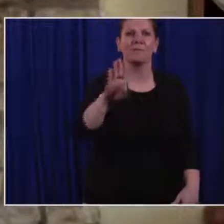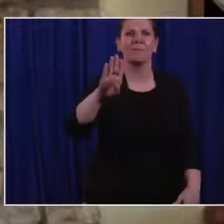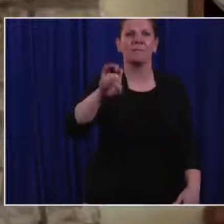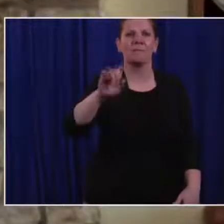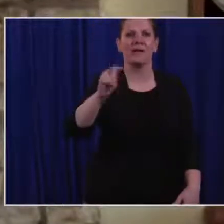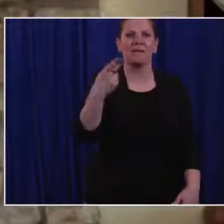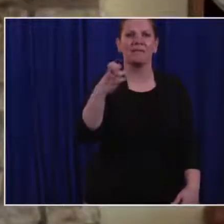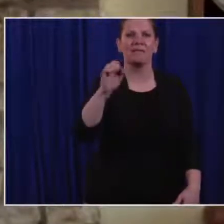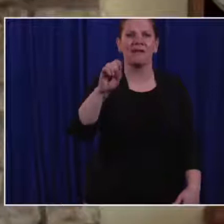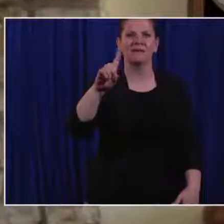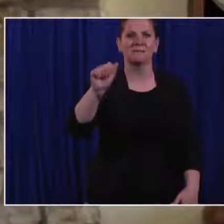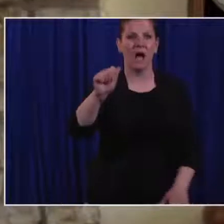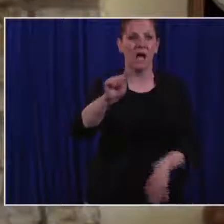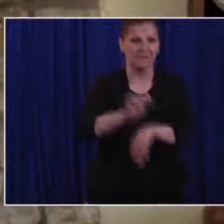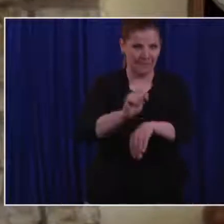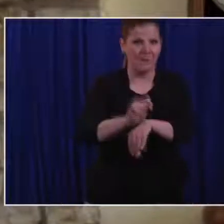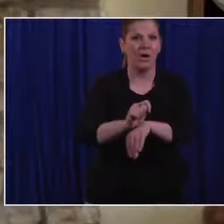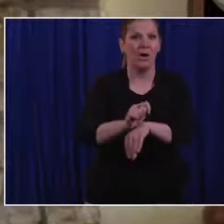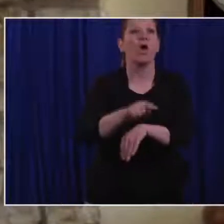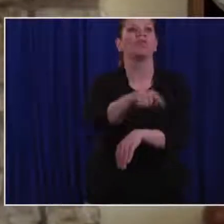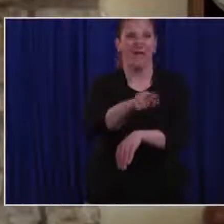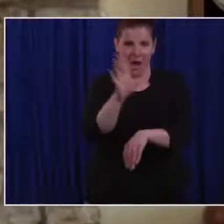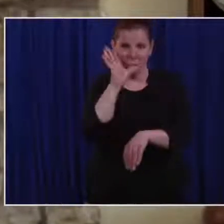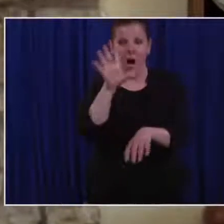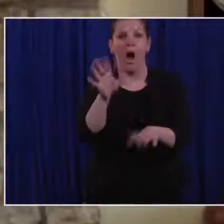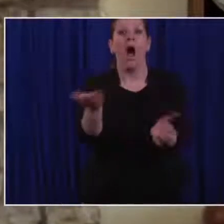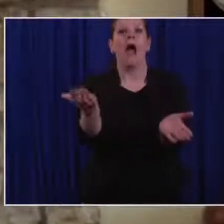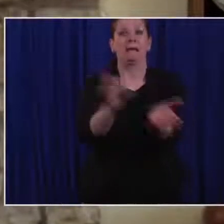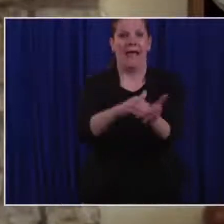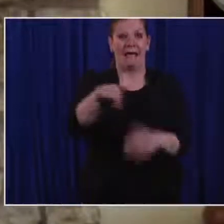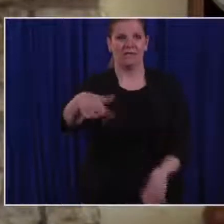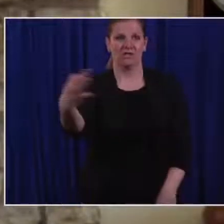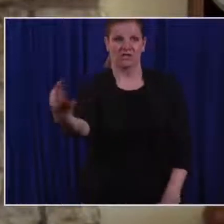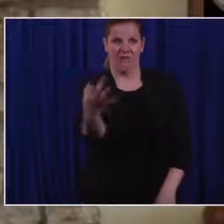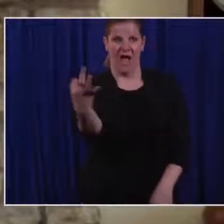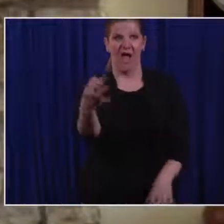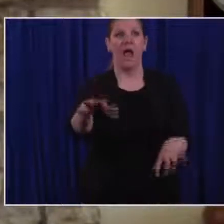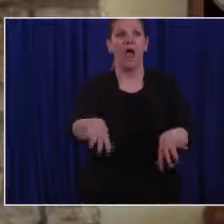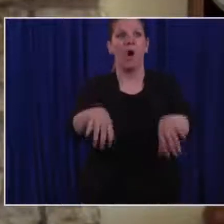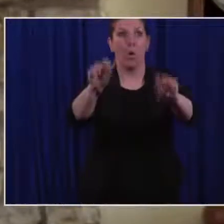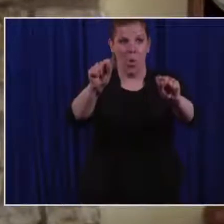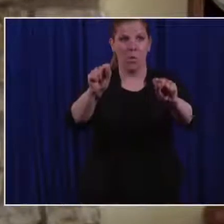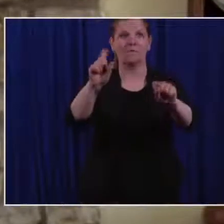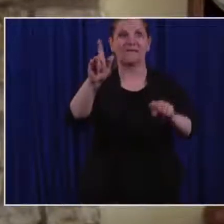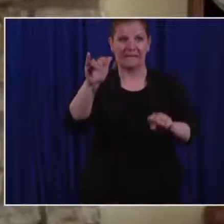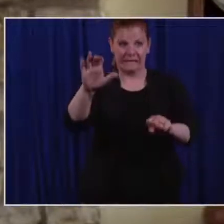also be hosting on Friday another vaccine clinic.